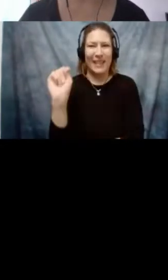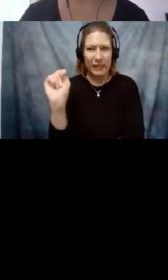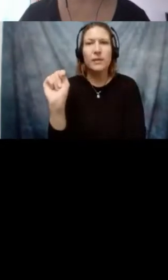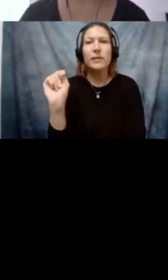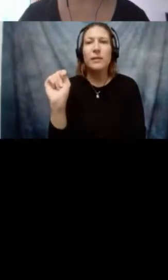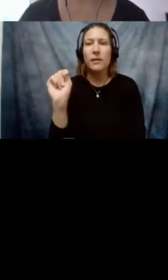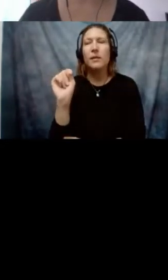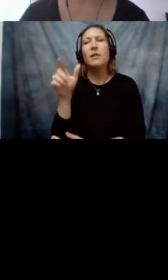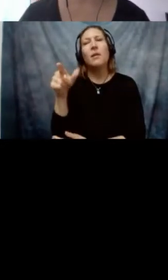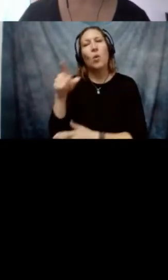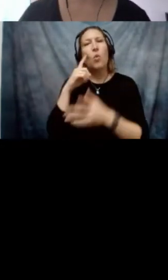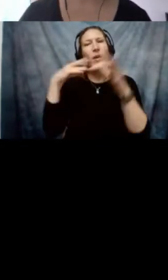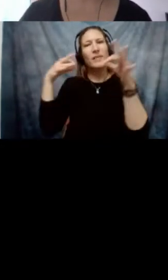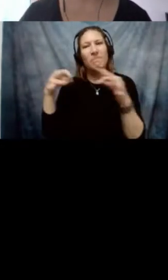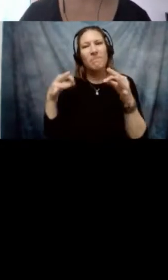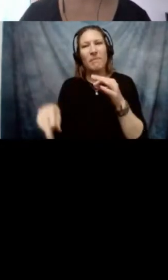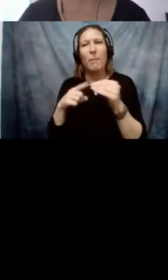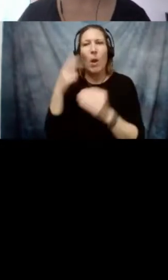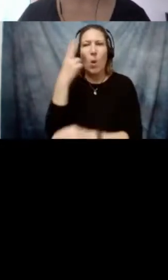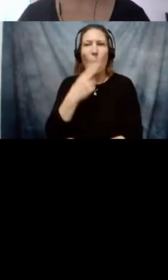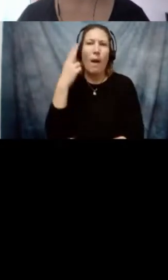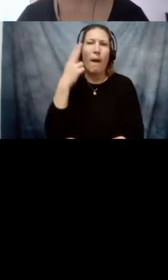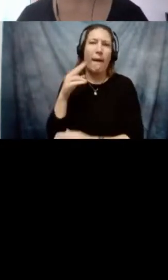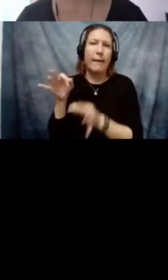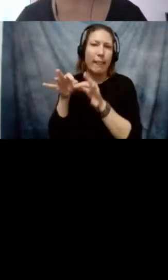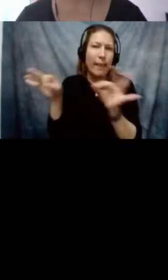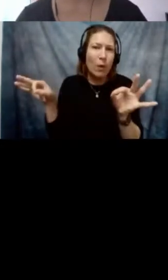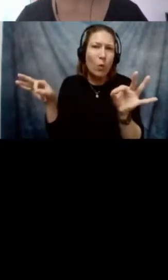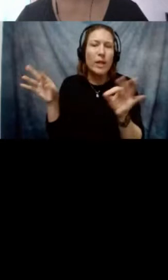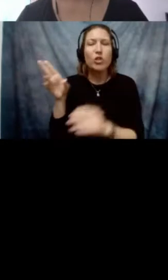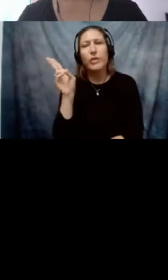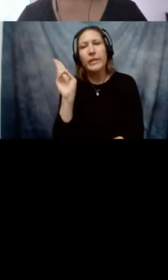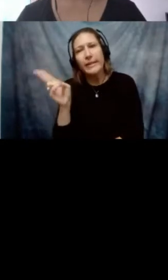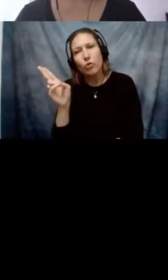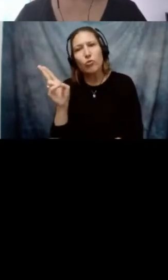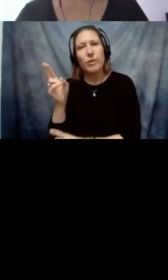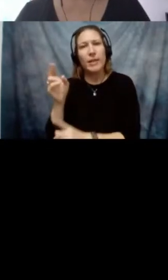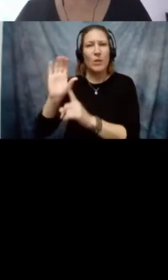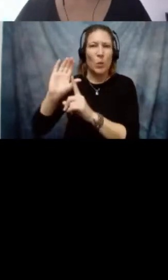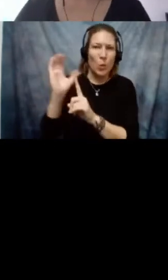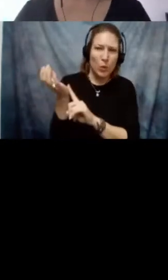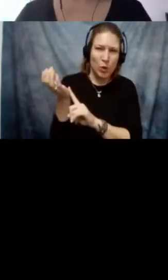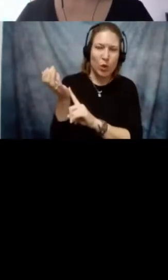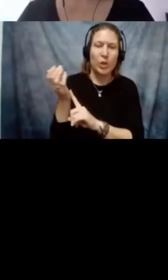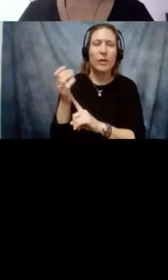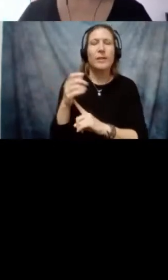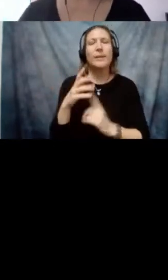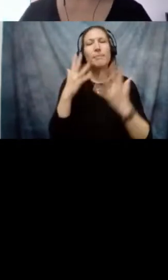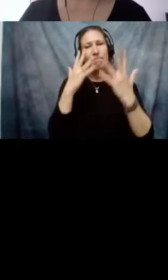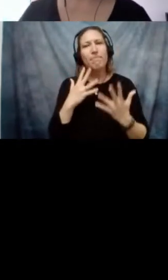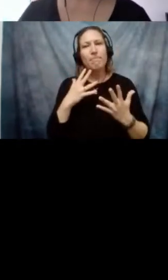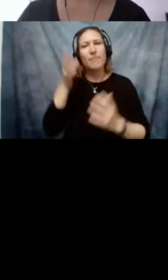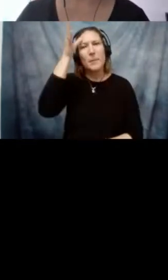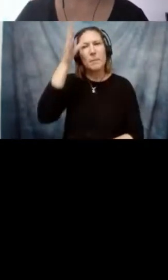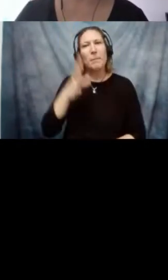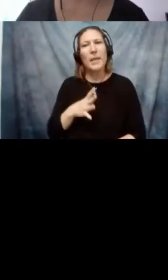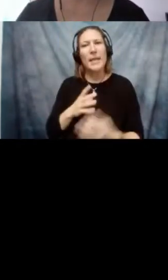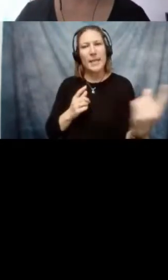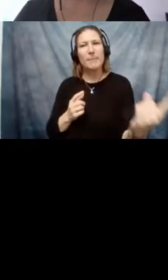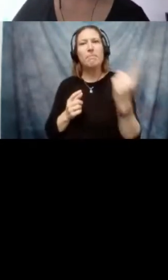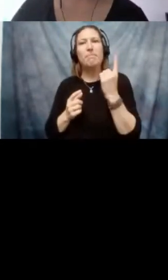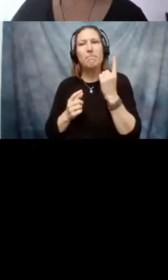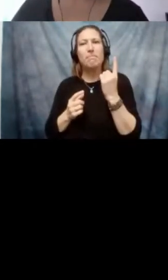about Hawaiian language, history, and culture. Unfortunately, a gentleman approached me during the break and he said to